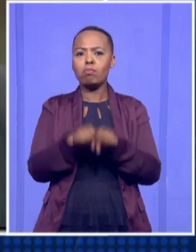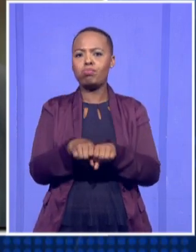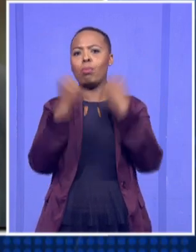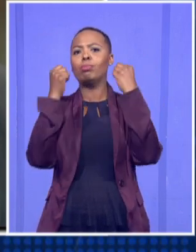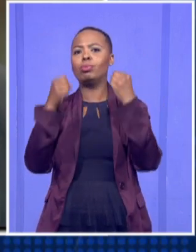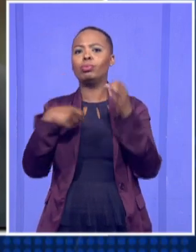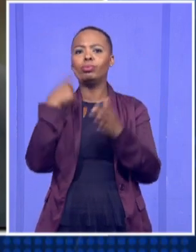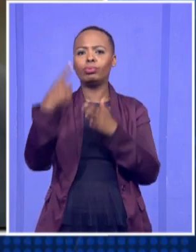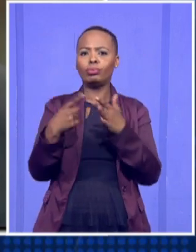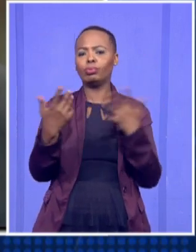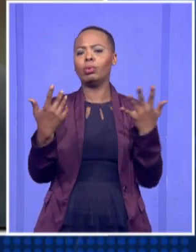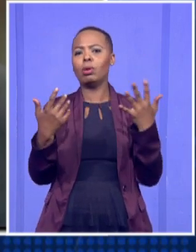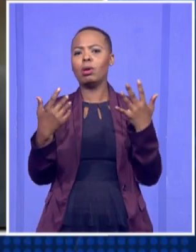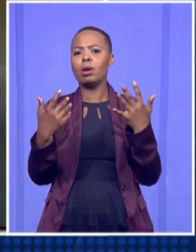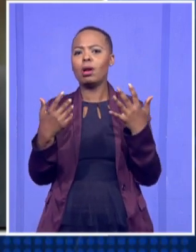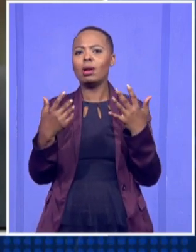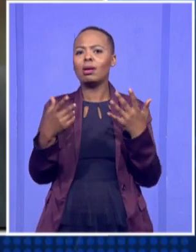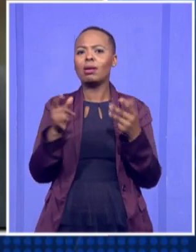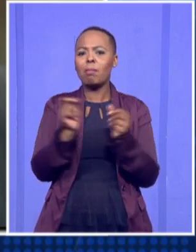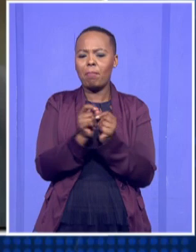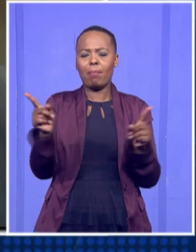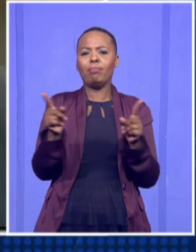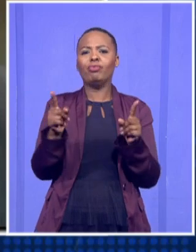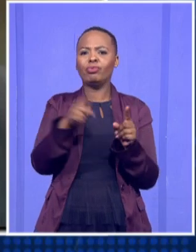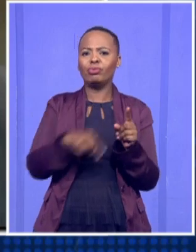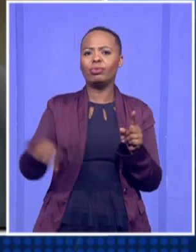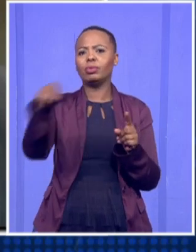backwards. What exactly is the problem here?